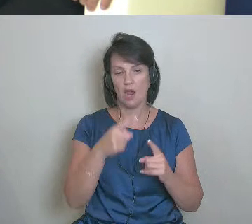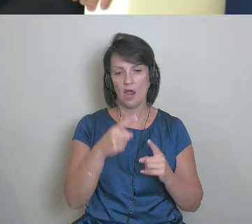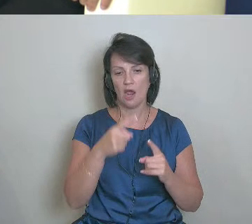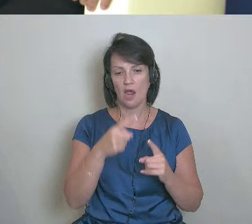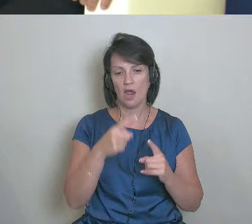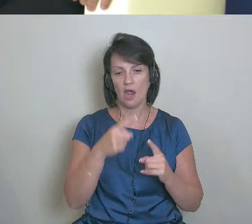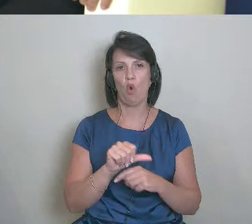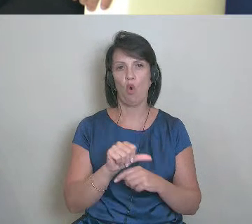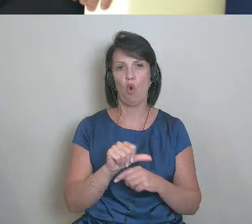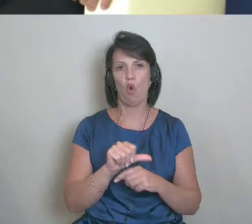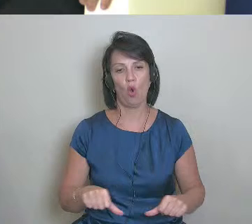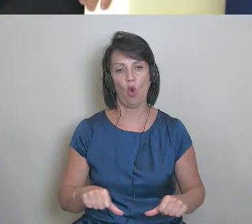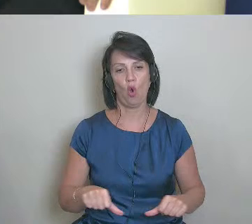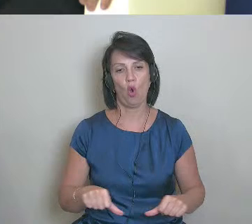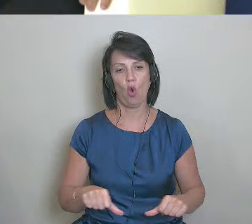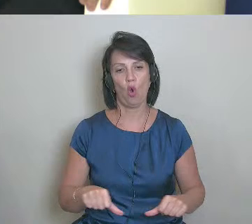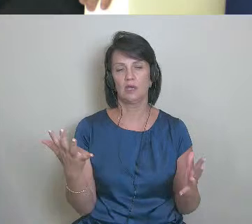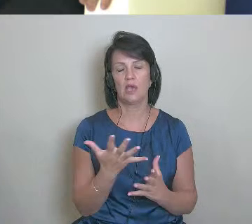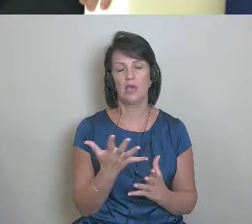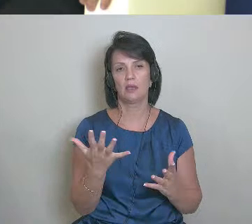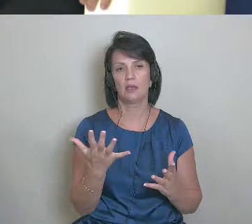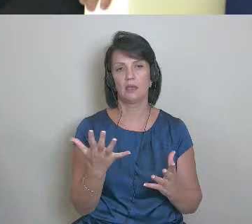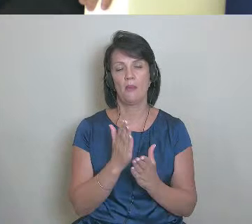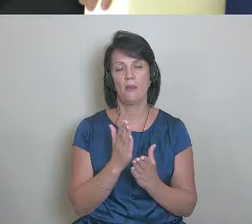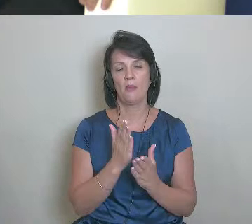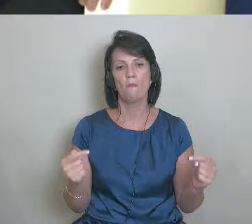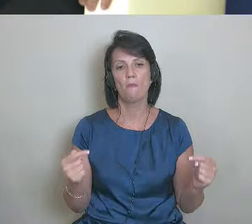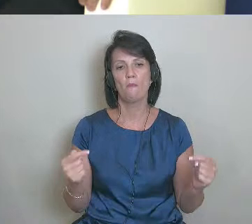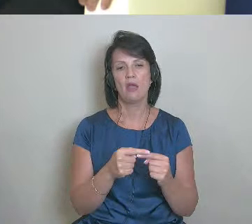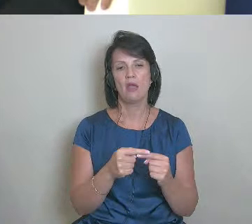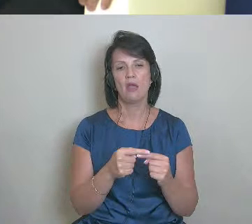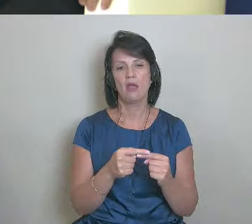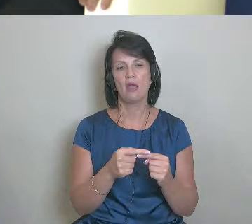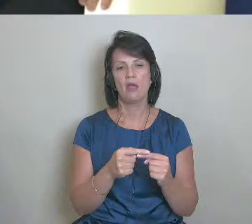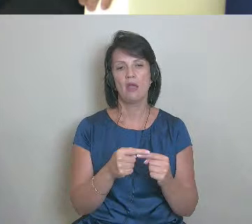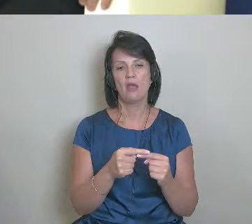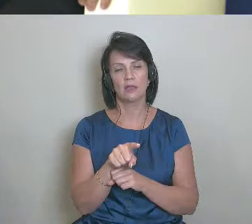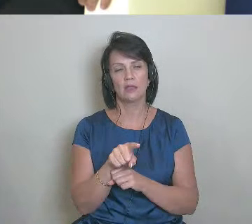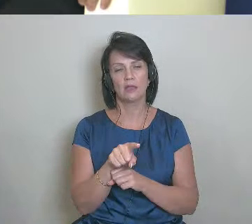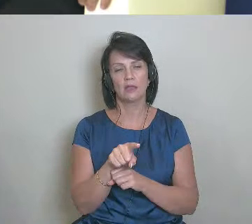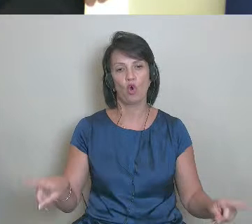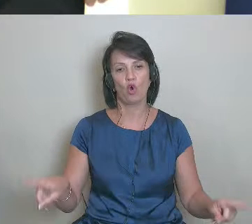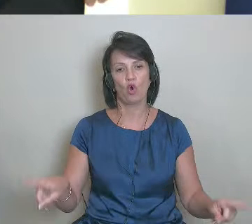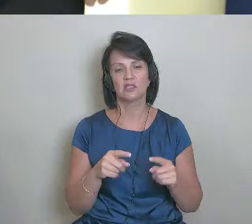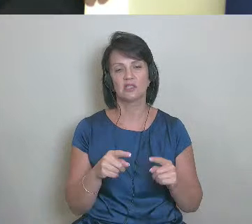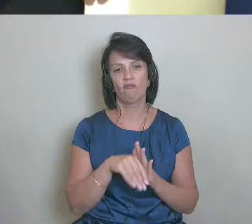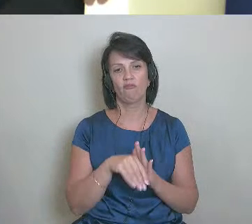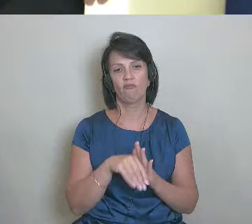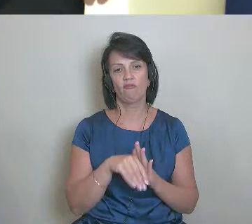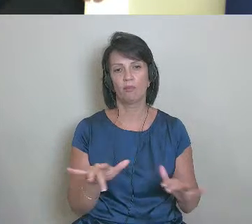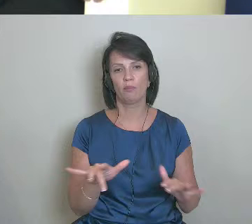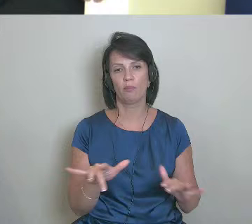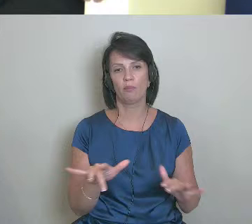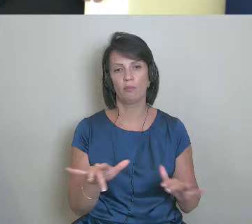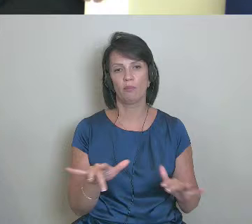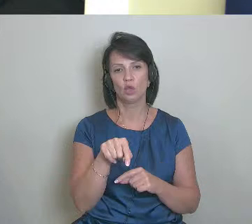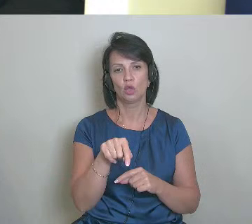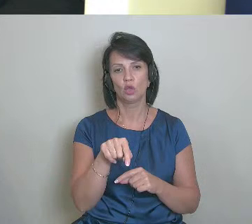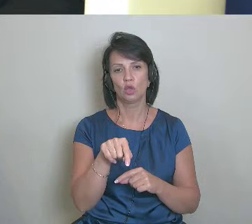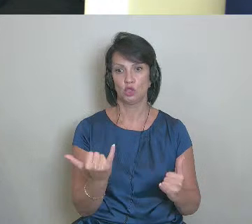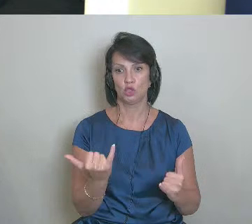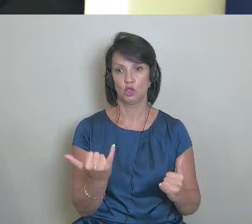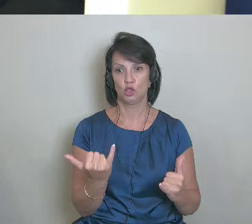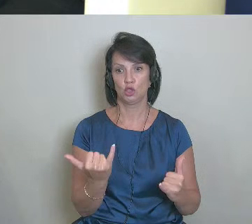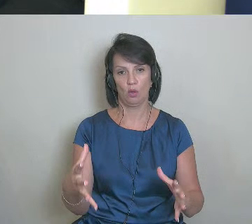to do with the other central authorities apart from commissions that have their powers and mandates and duties in organizing the